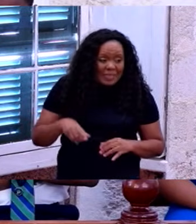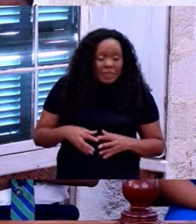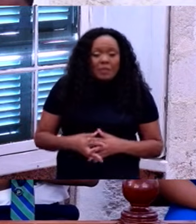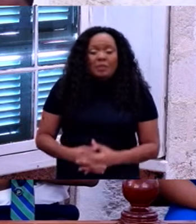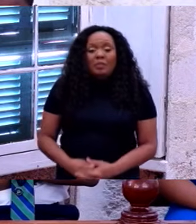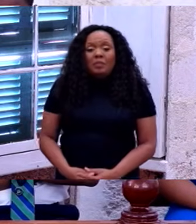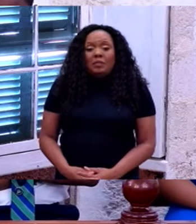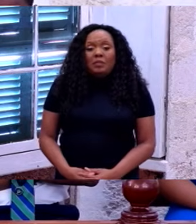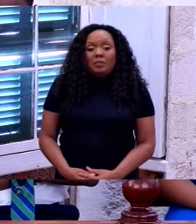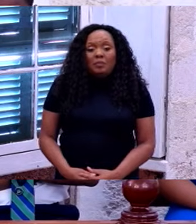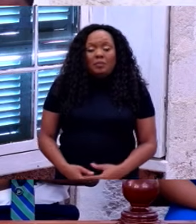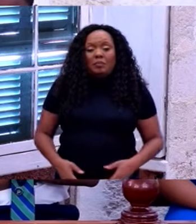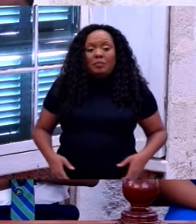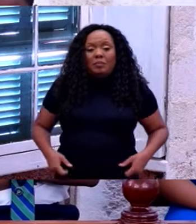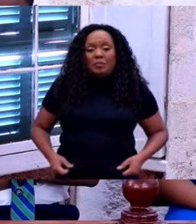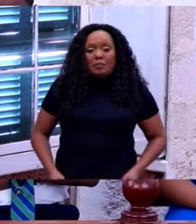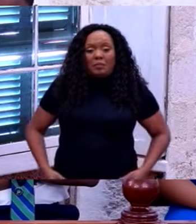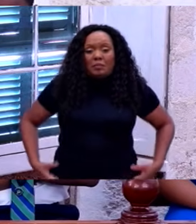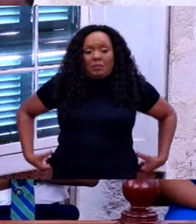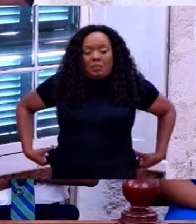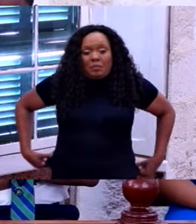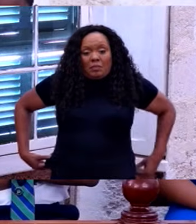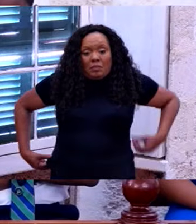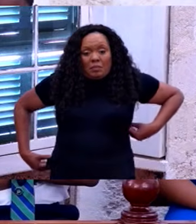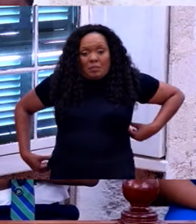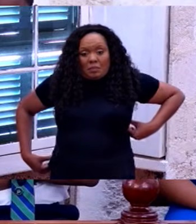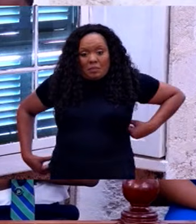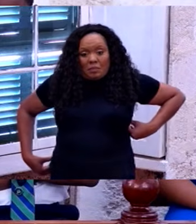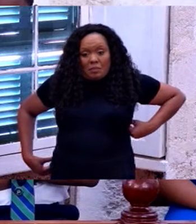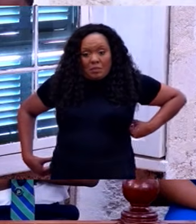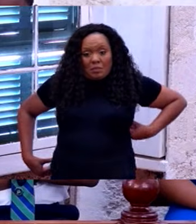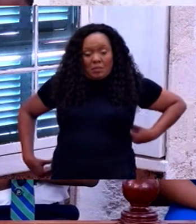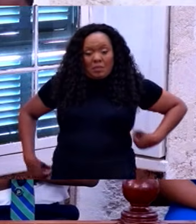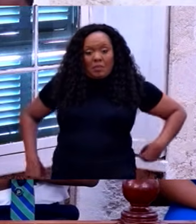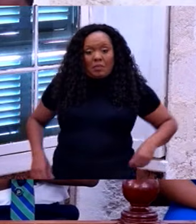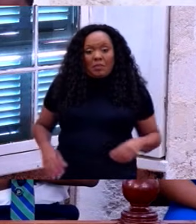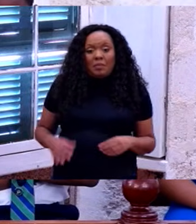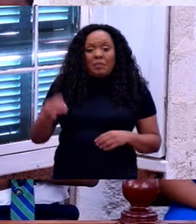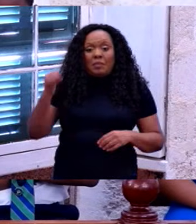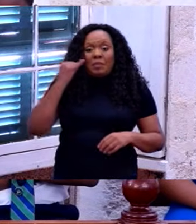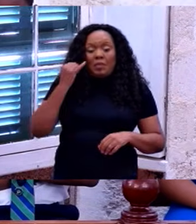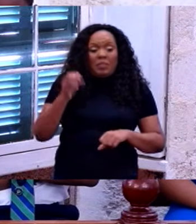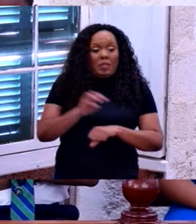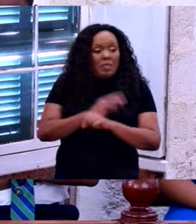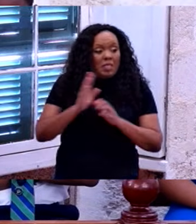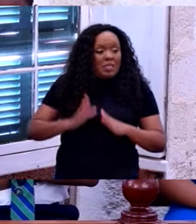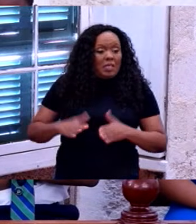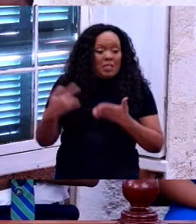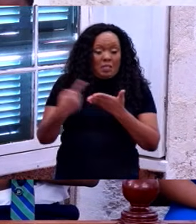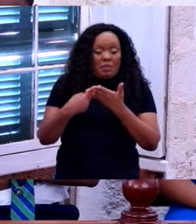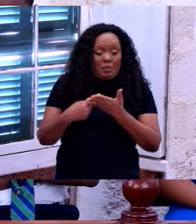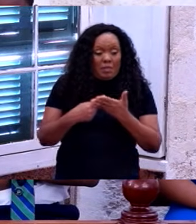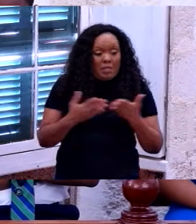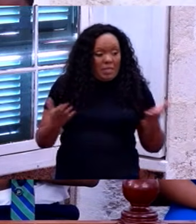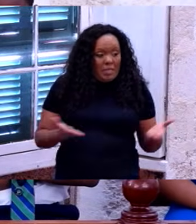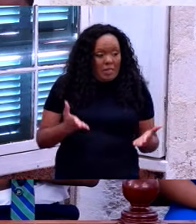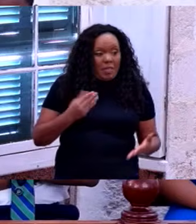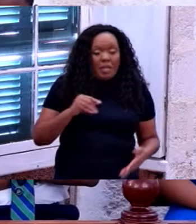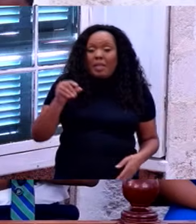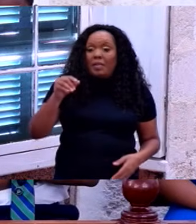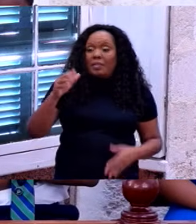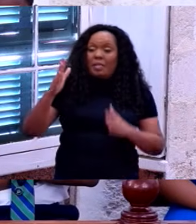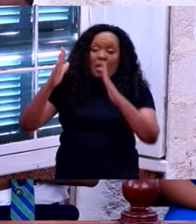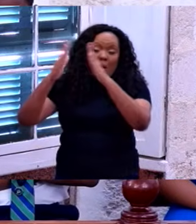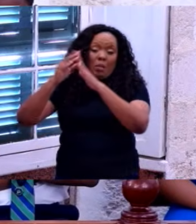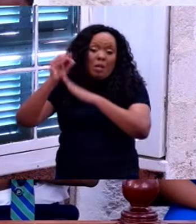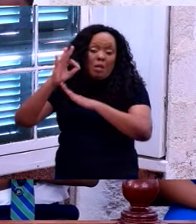Sir, the proposal which relates to the attendance of ministers to debates in both houses, I think is an excellent initiative, and I believe